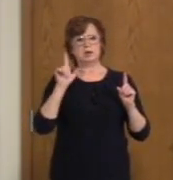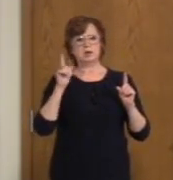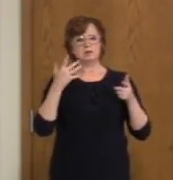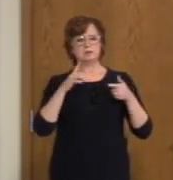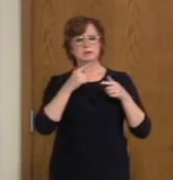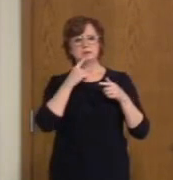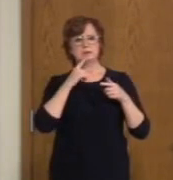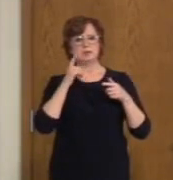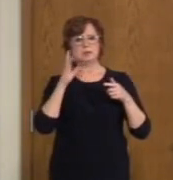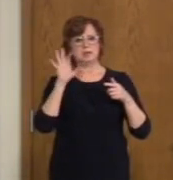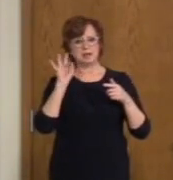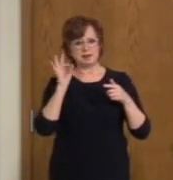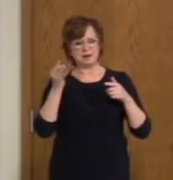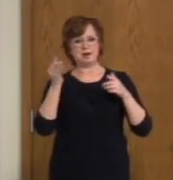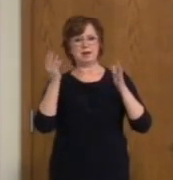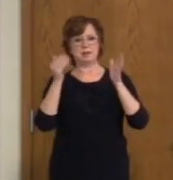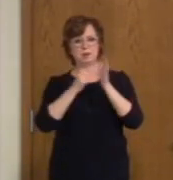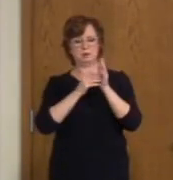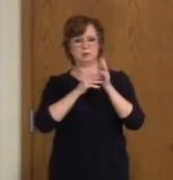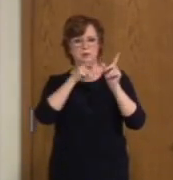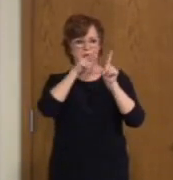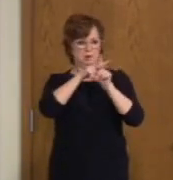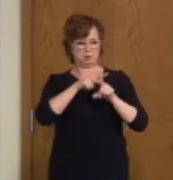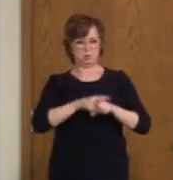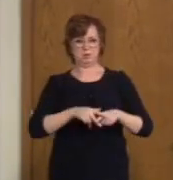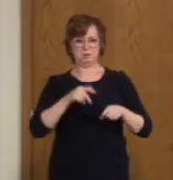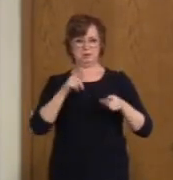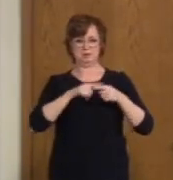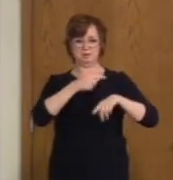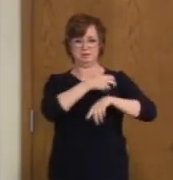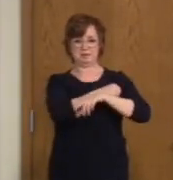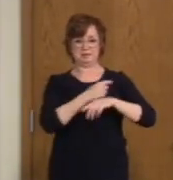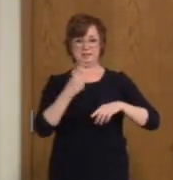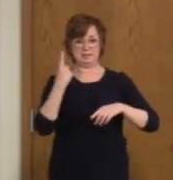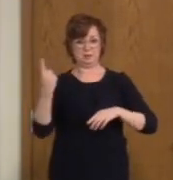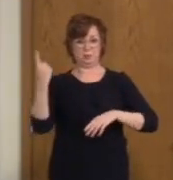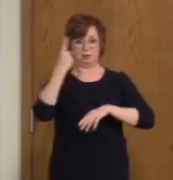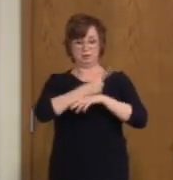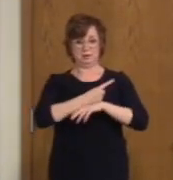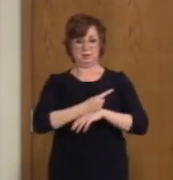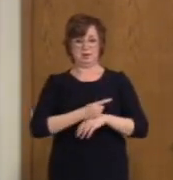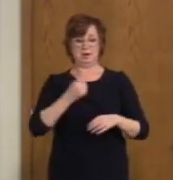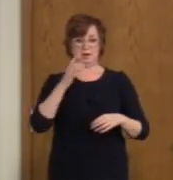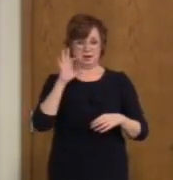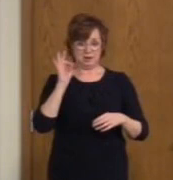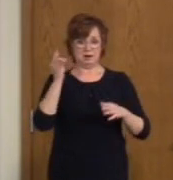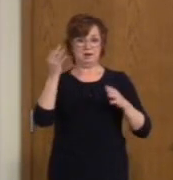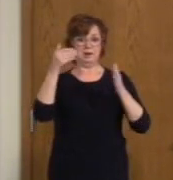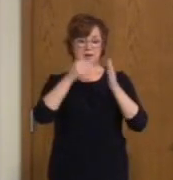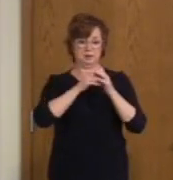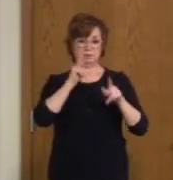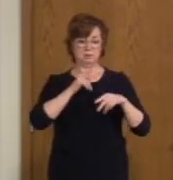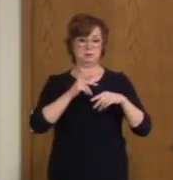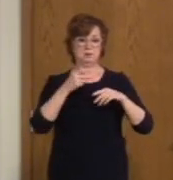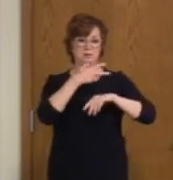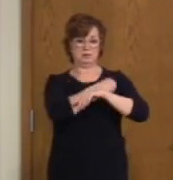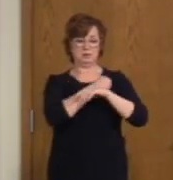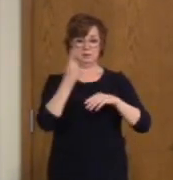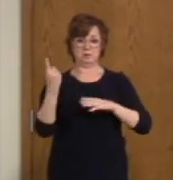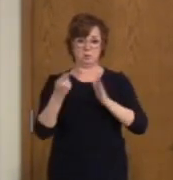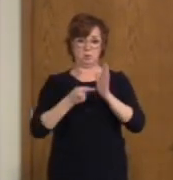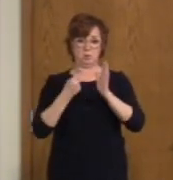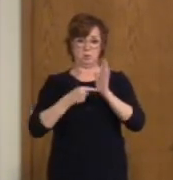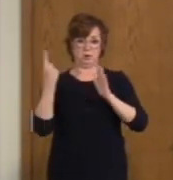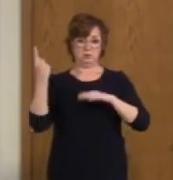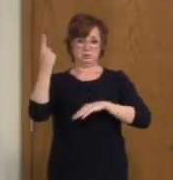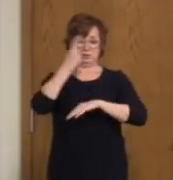about 9,000 appointments in the queue for today. That means there's going to be 9,000 additional people that will be vaccinated in this